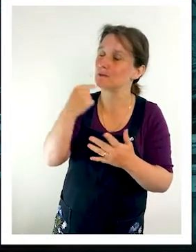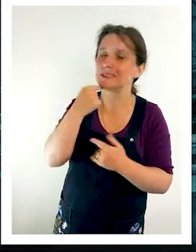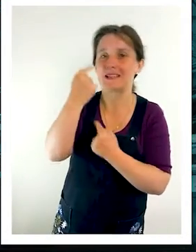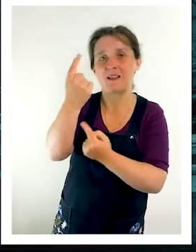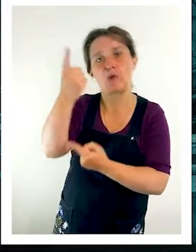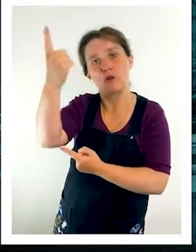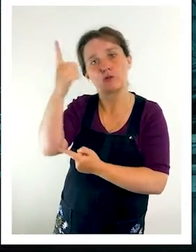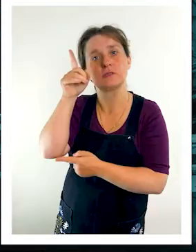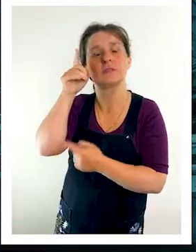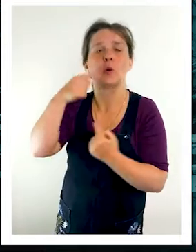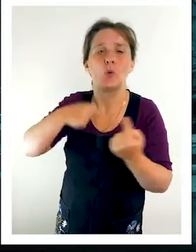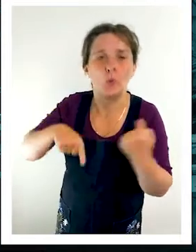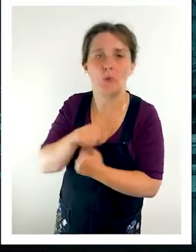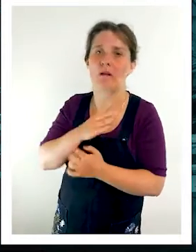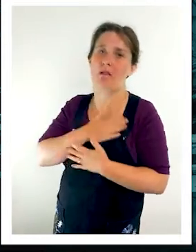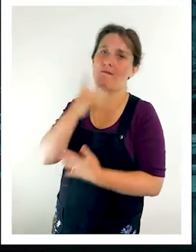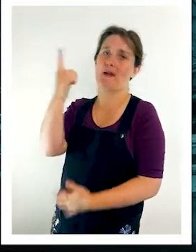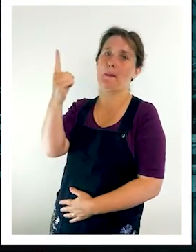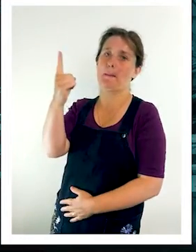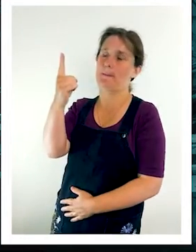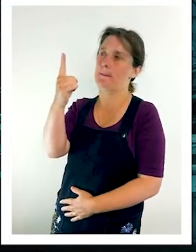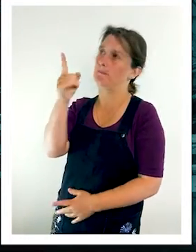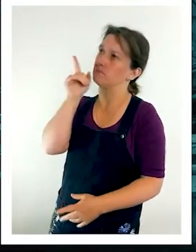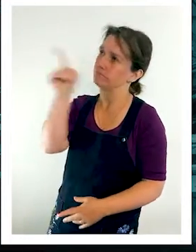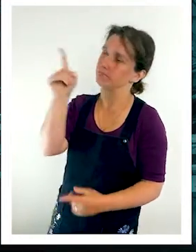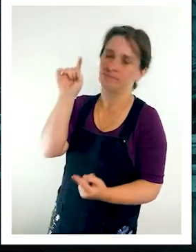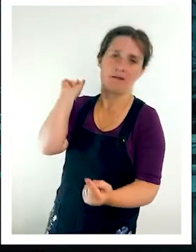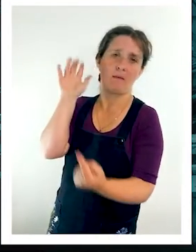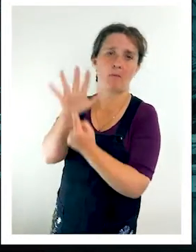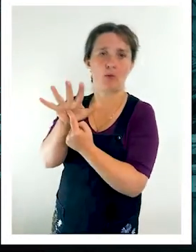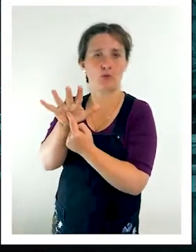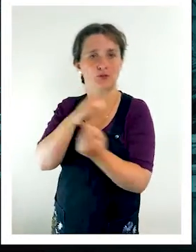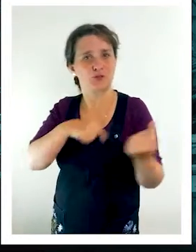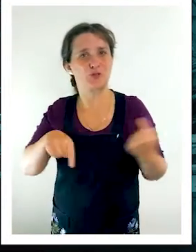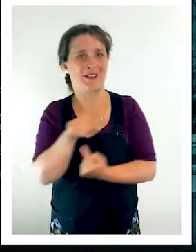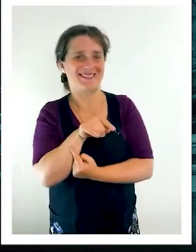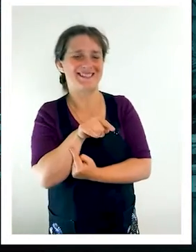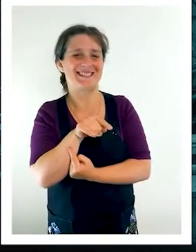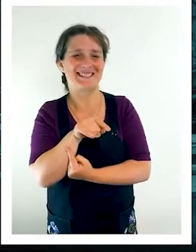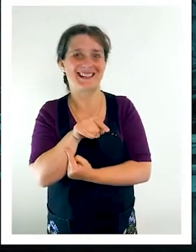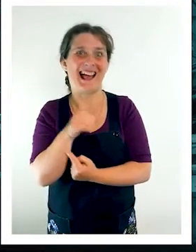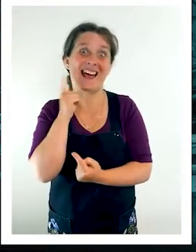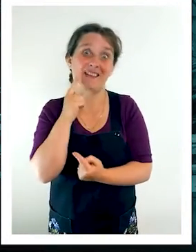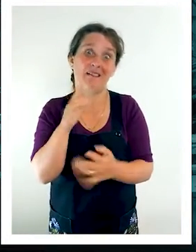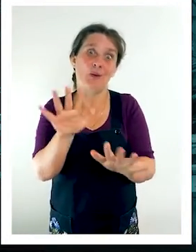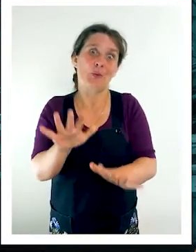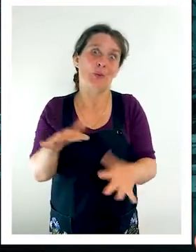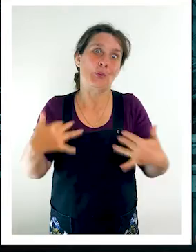him and how important he is to us. I think that's pretty